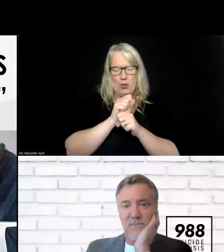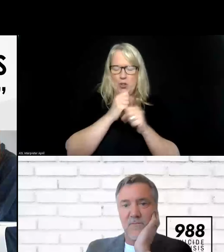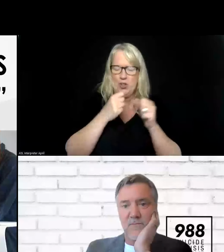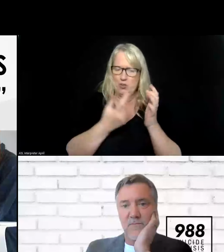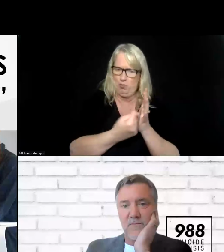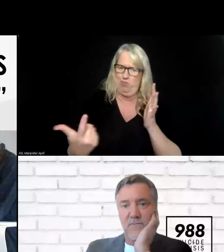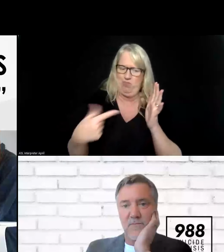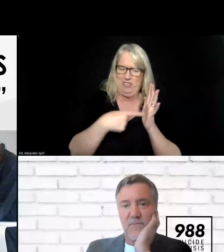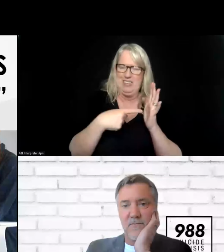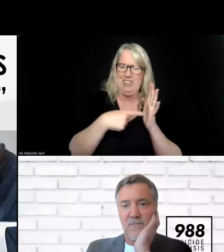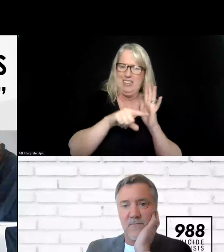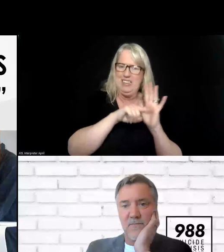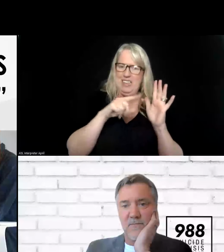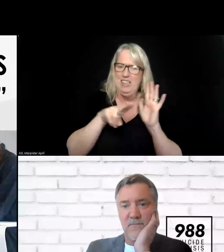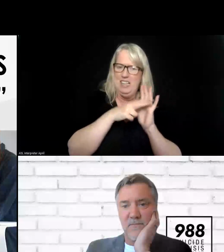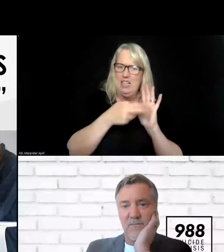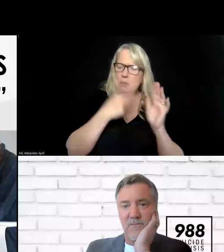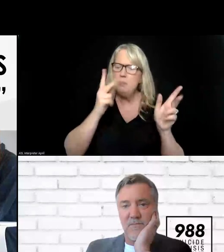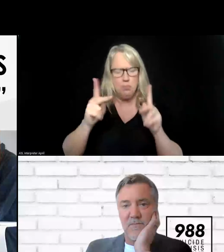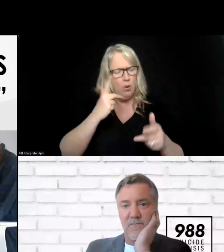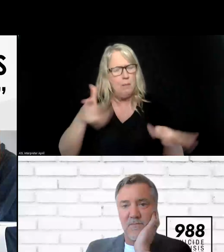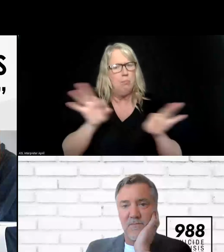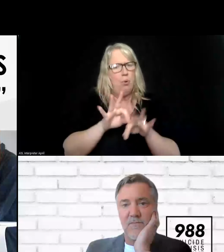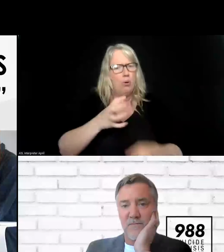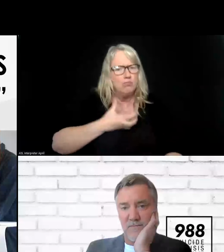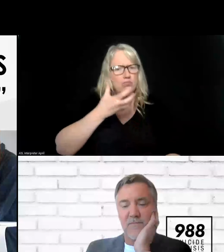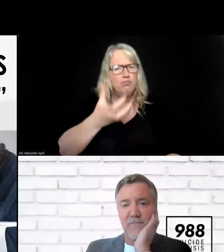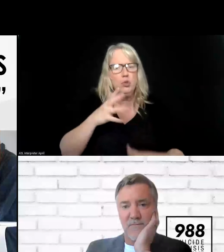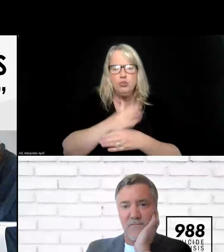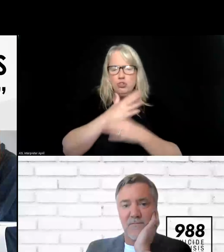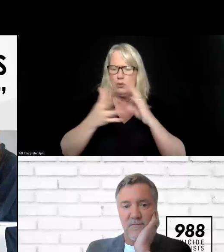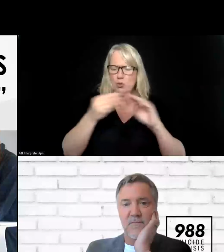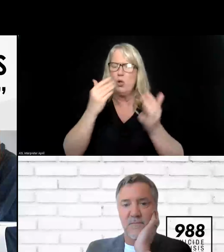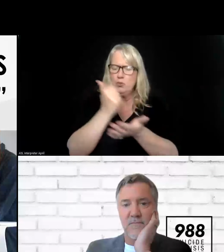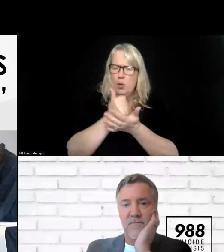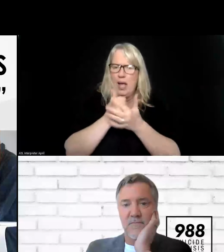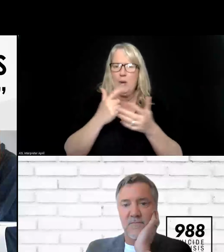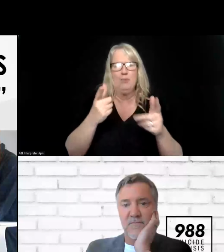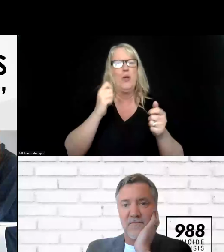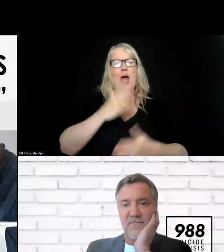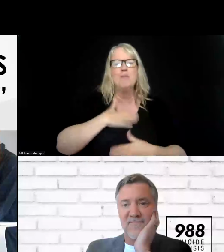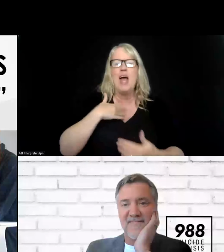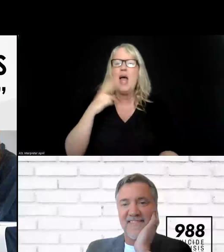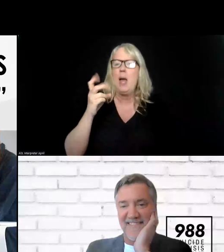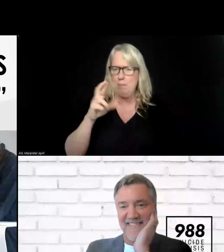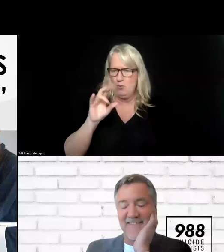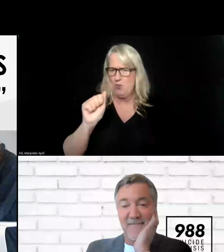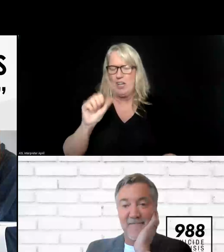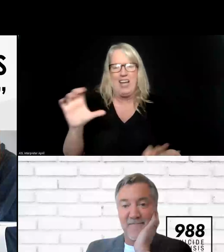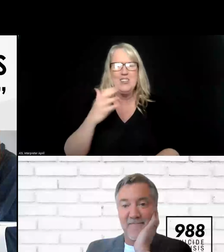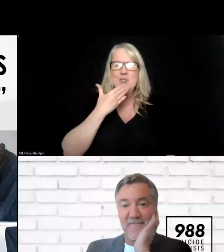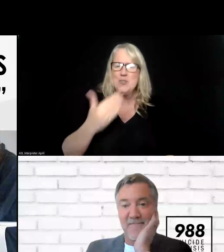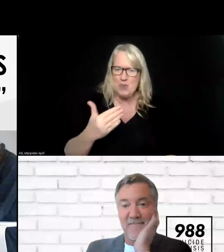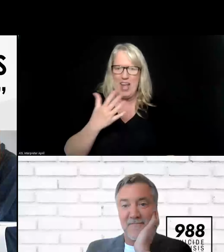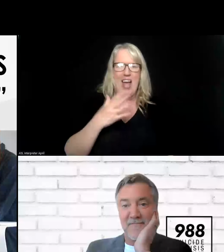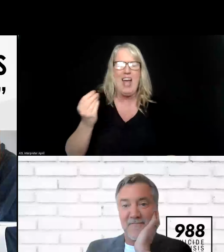But again, people should feel free to share their stories. That's how we help erase the stigma. And so I'm glad to hear that Veronica is still doing well. And I